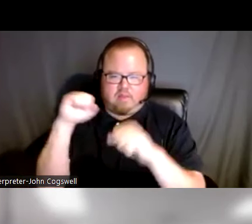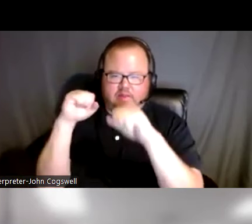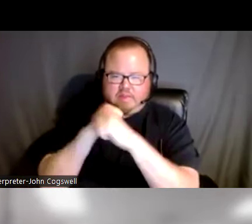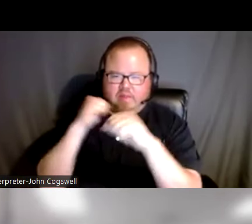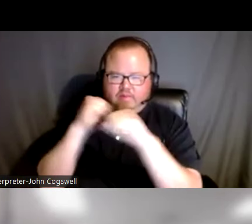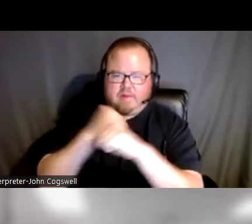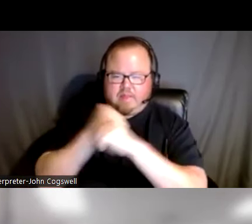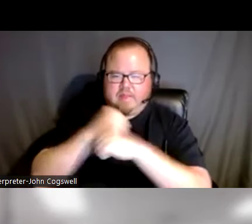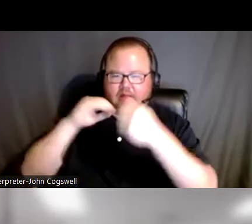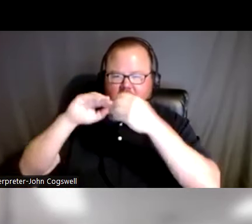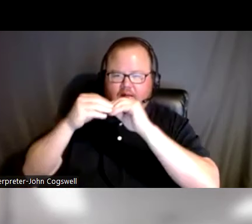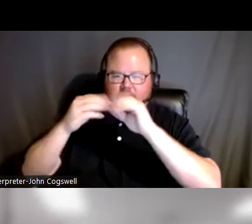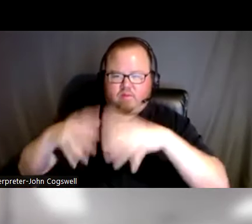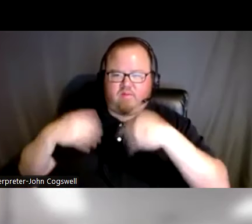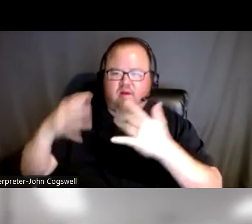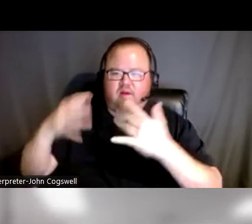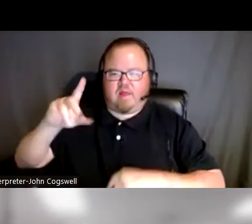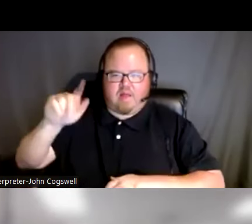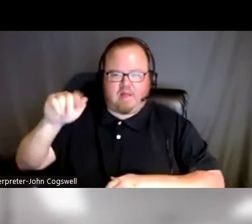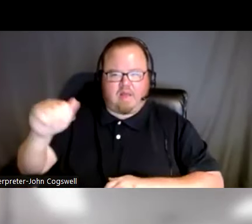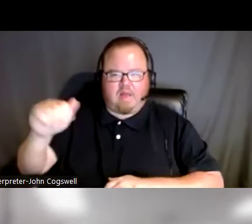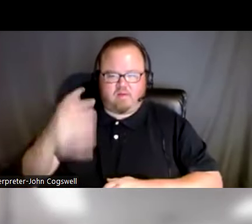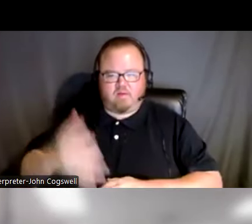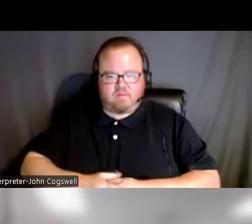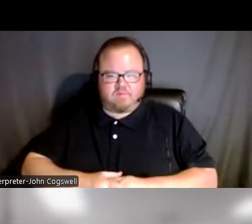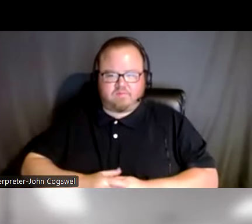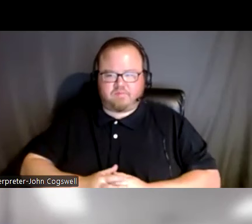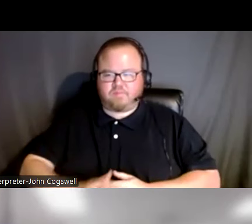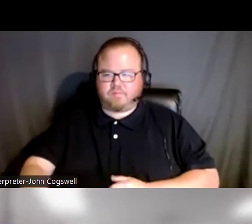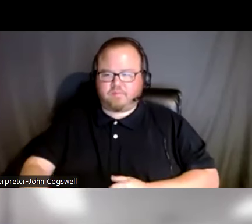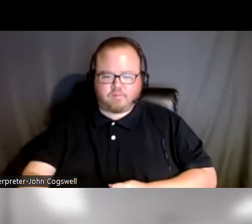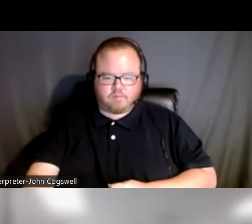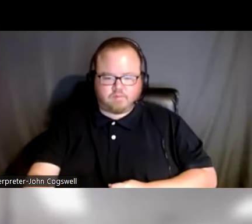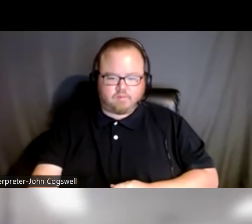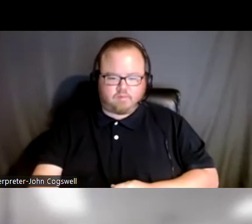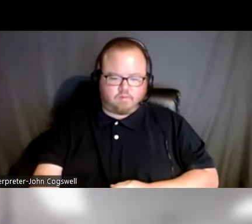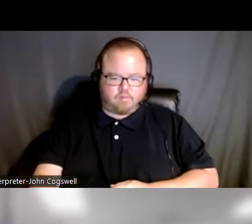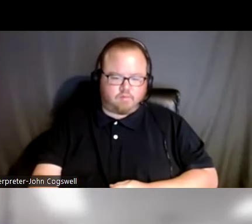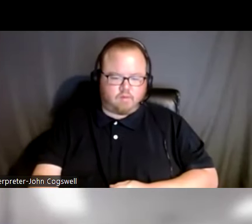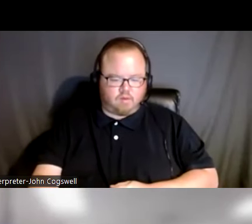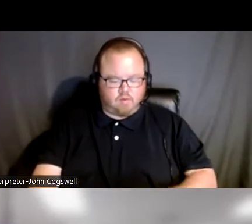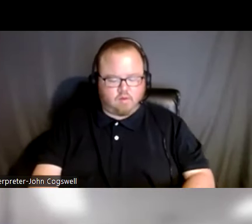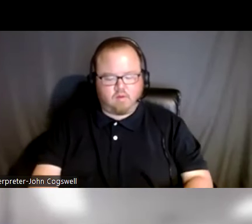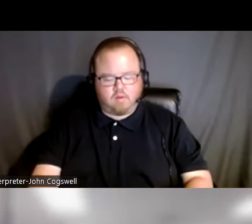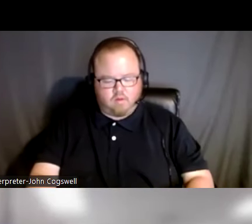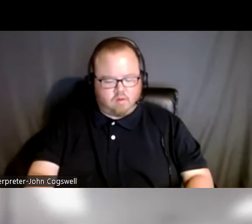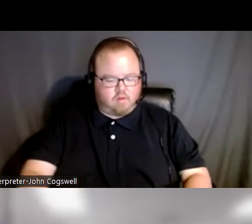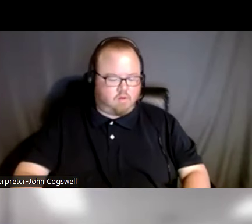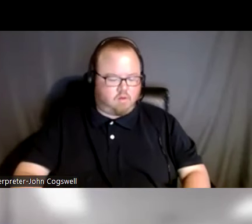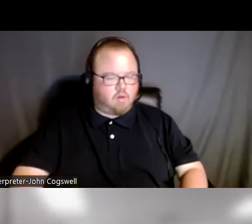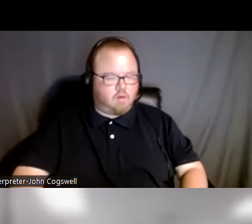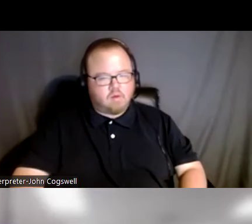to be providing that data today. Next slide, please.